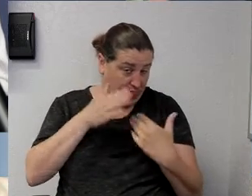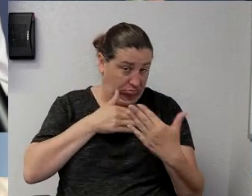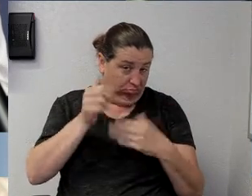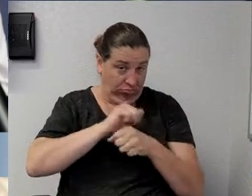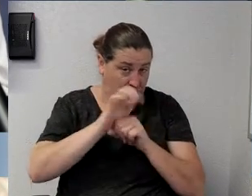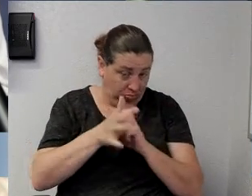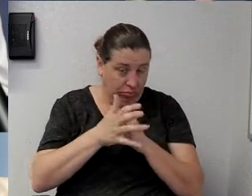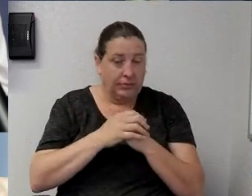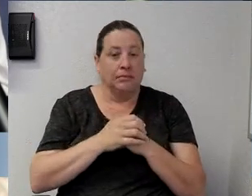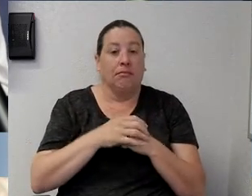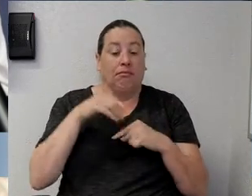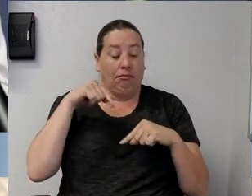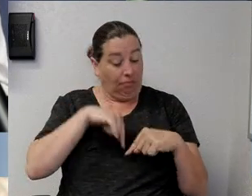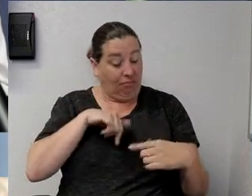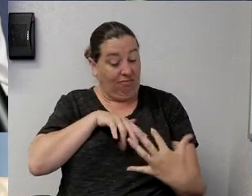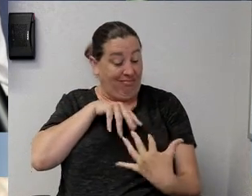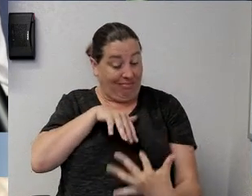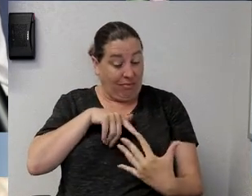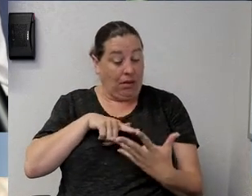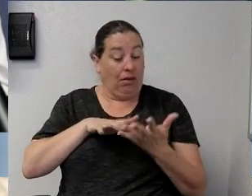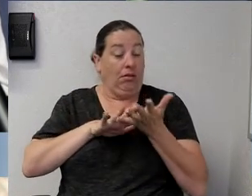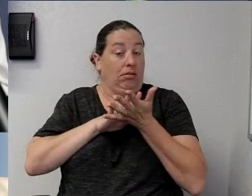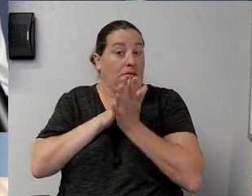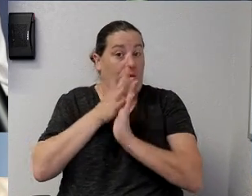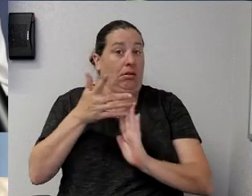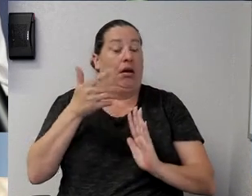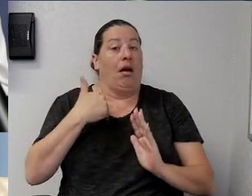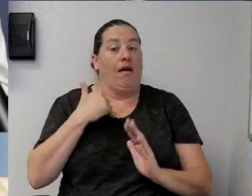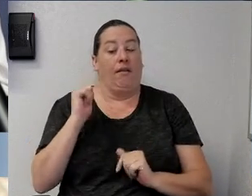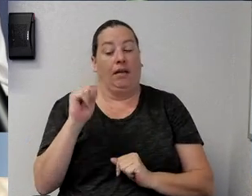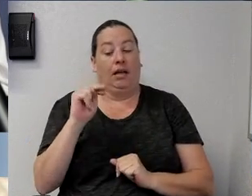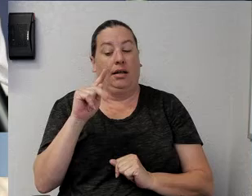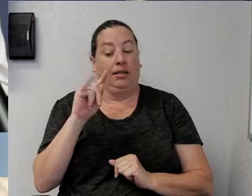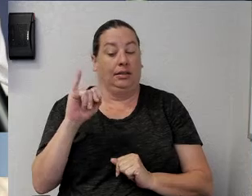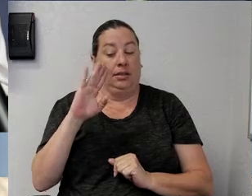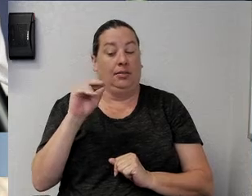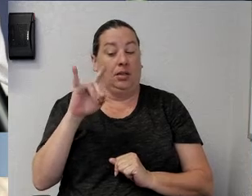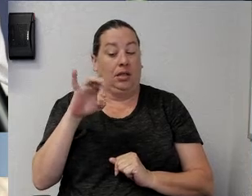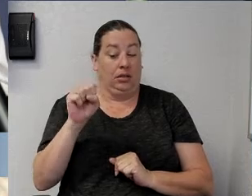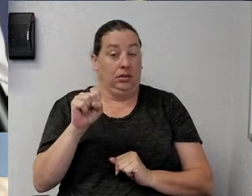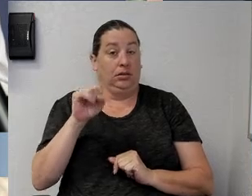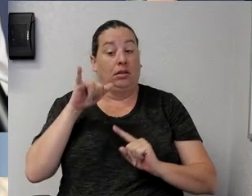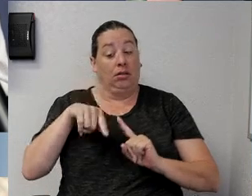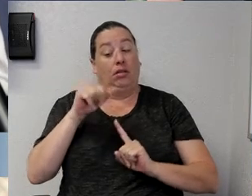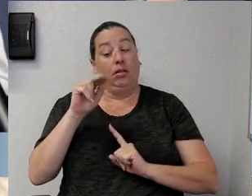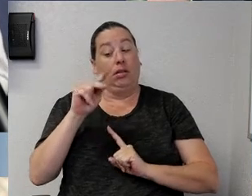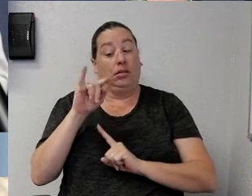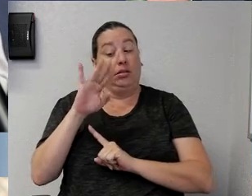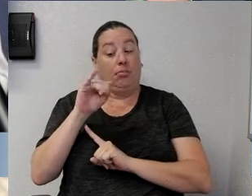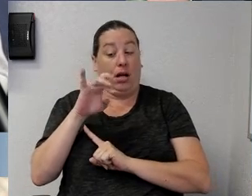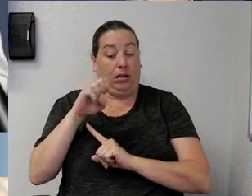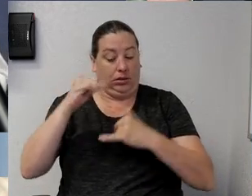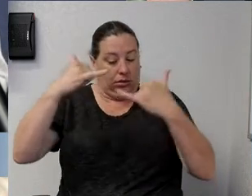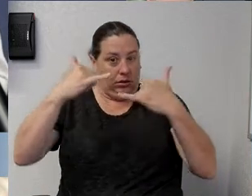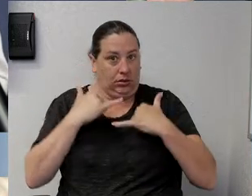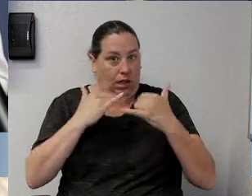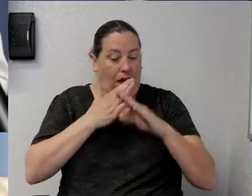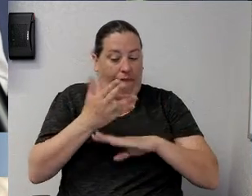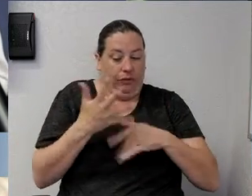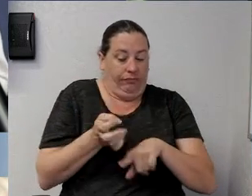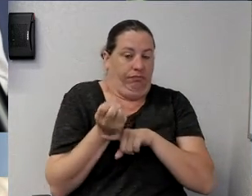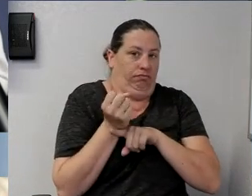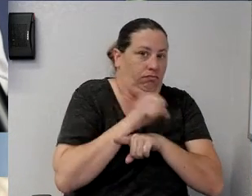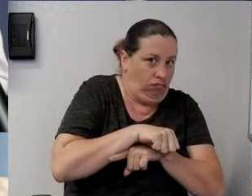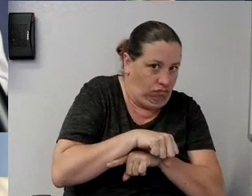it creates antibodies, and those antibodies stay after the virus has been defeated. So this